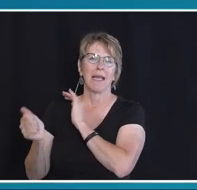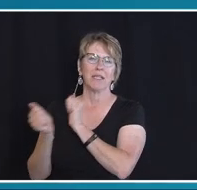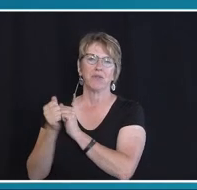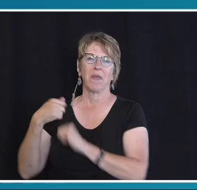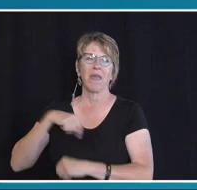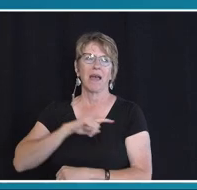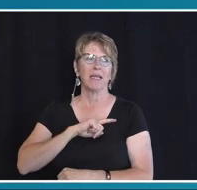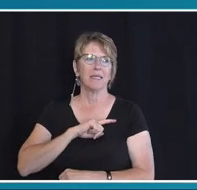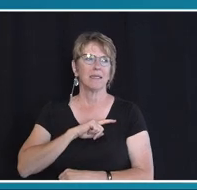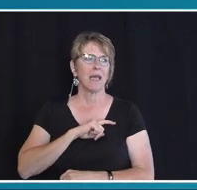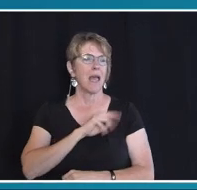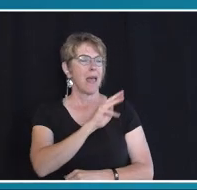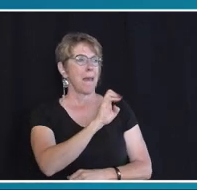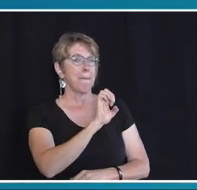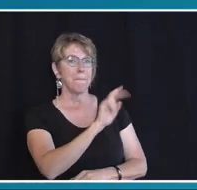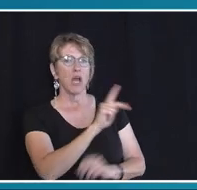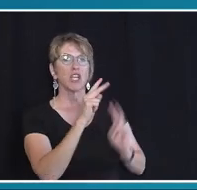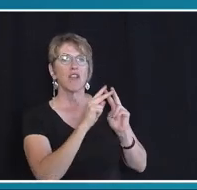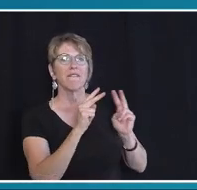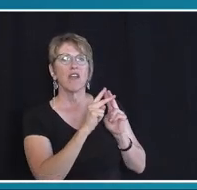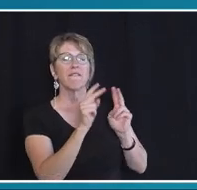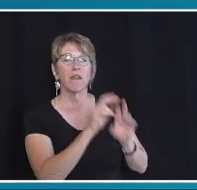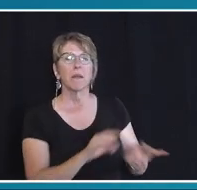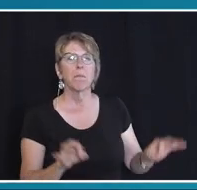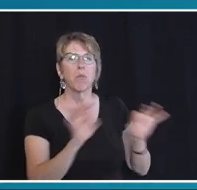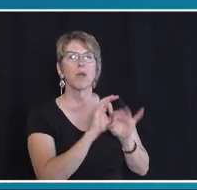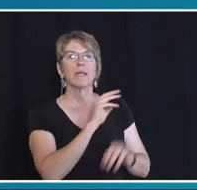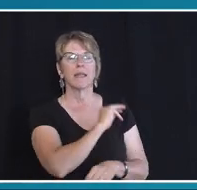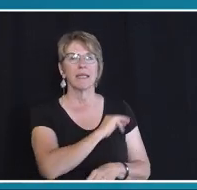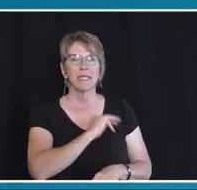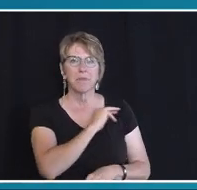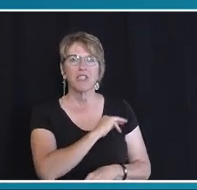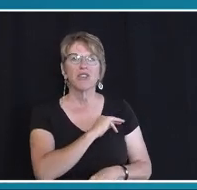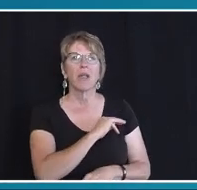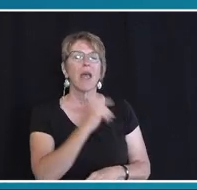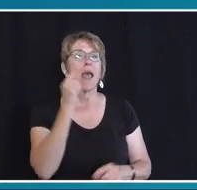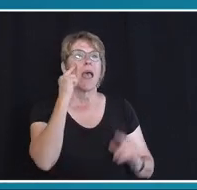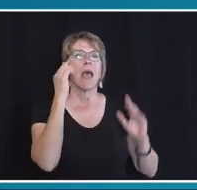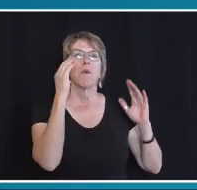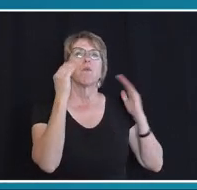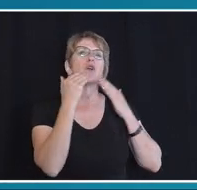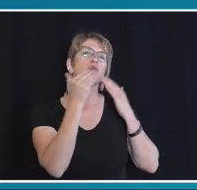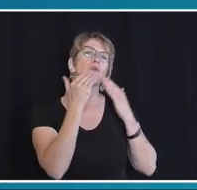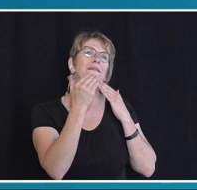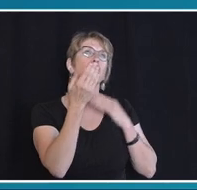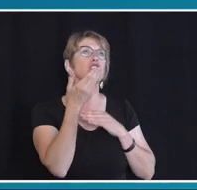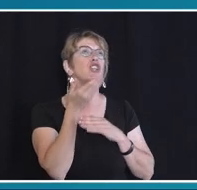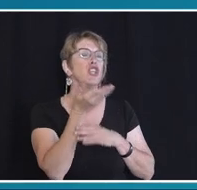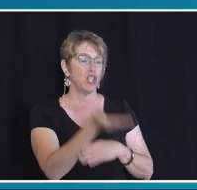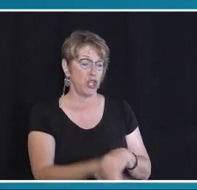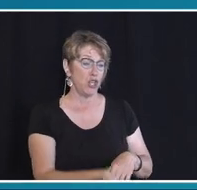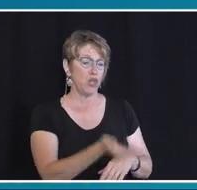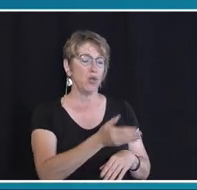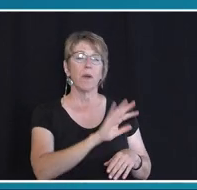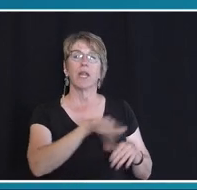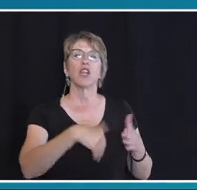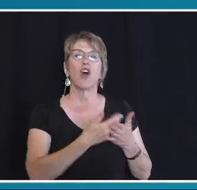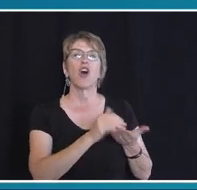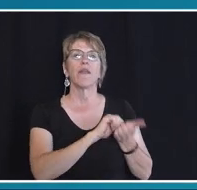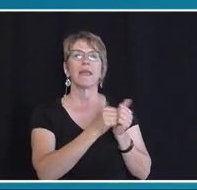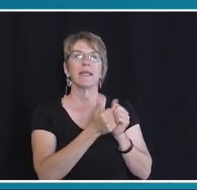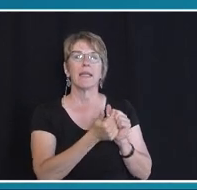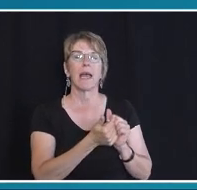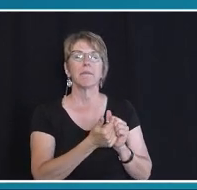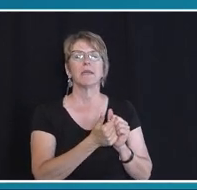with us. Mark, you are so important to this mission. We hope you know that, and we are so grateful to you and all of the adaptive sports and